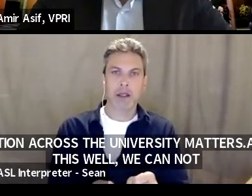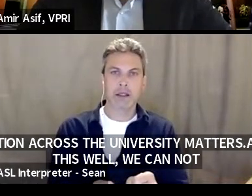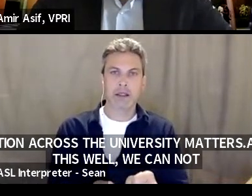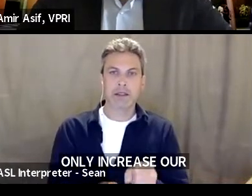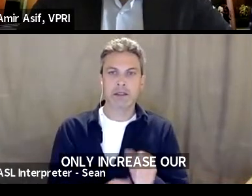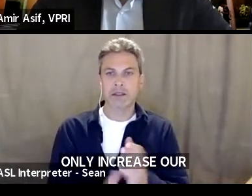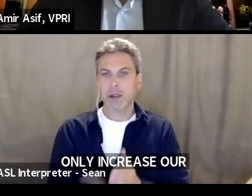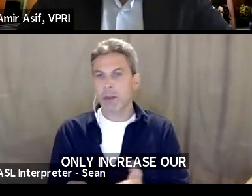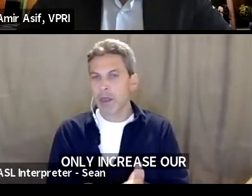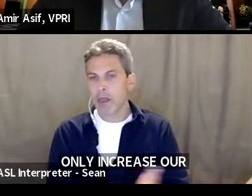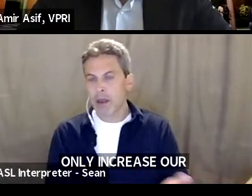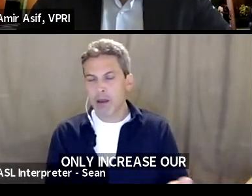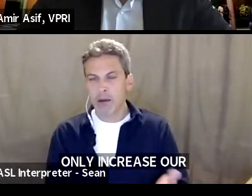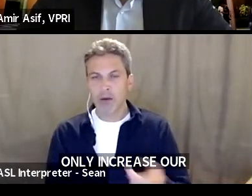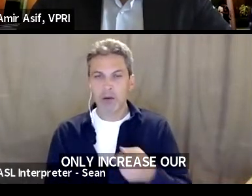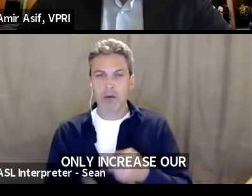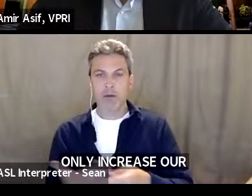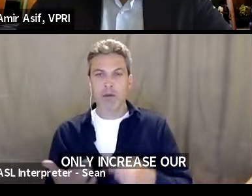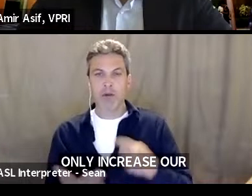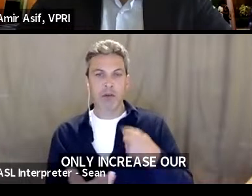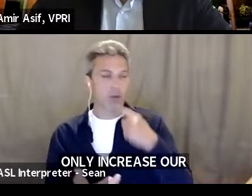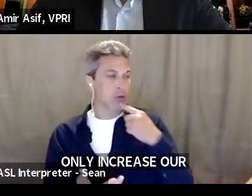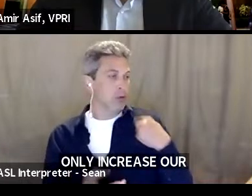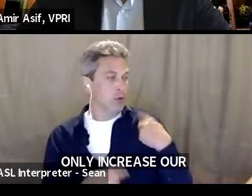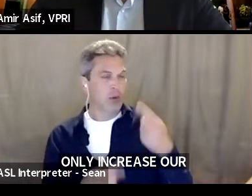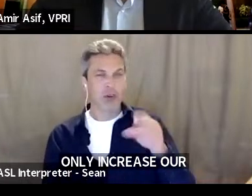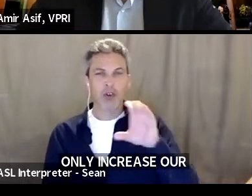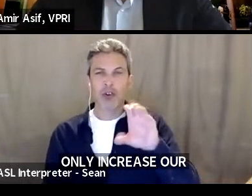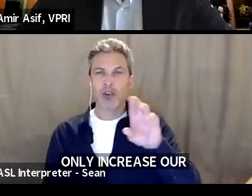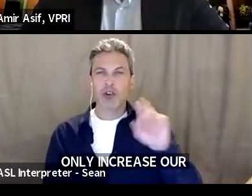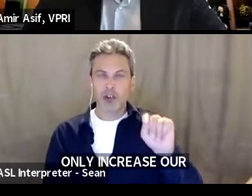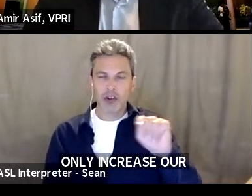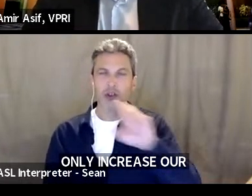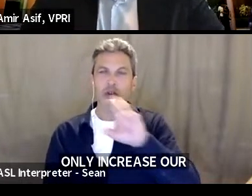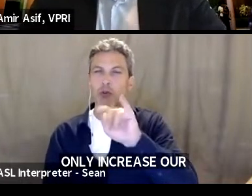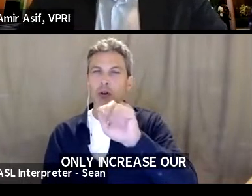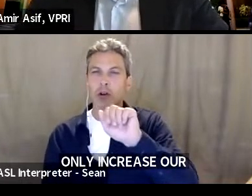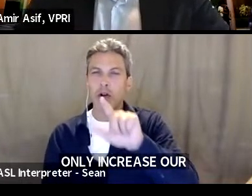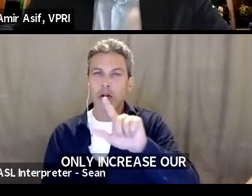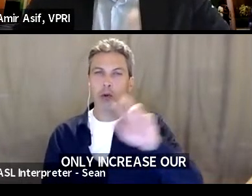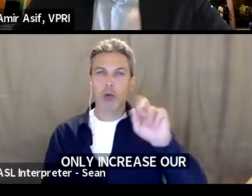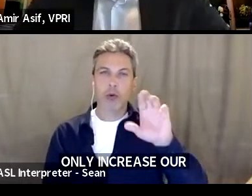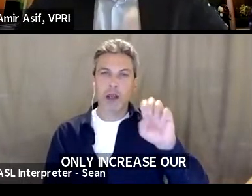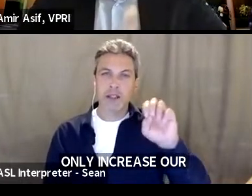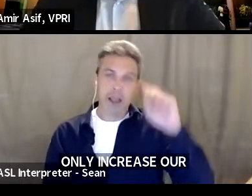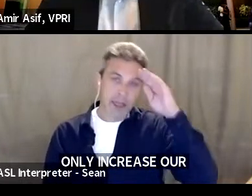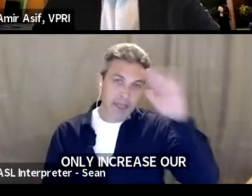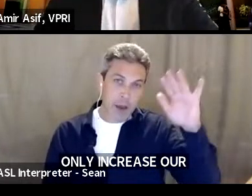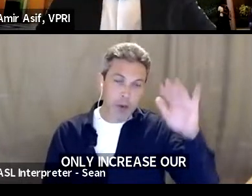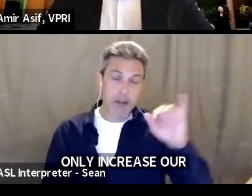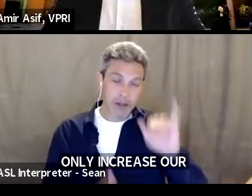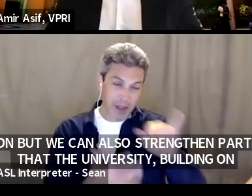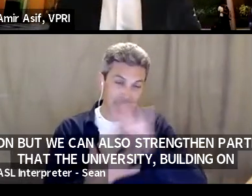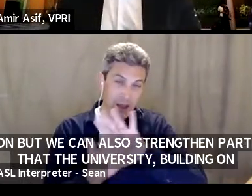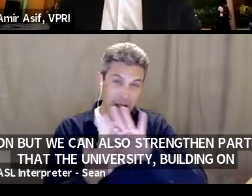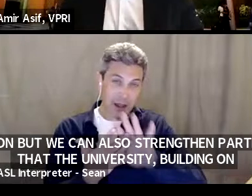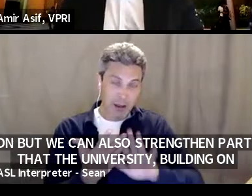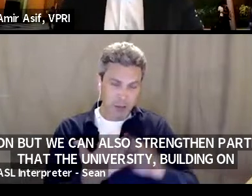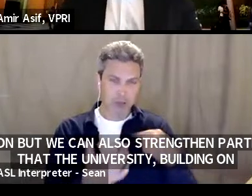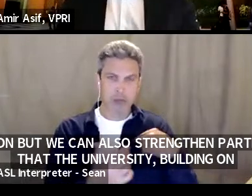building on, past strengths of the university in critical race theory and other areas. We will be coming out